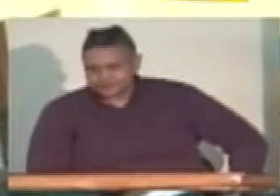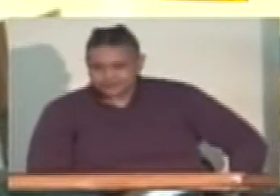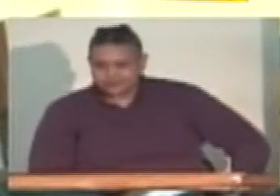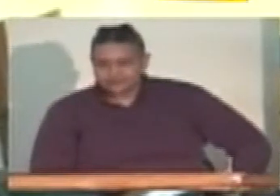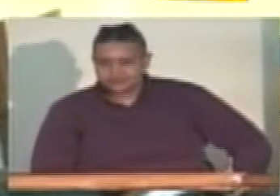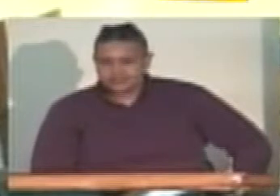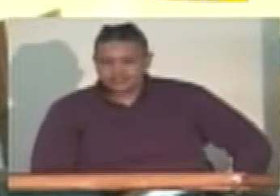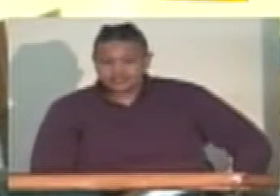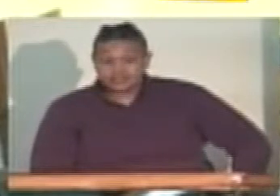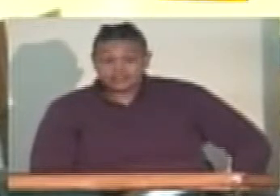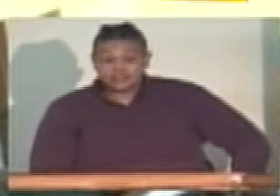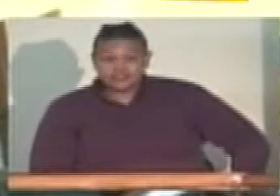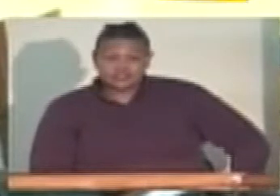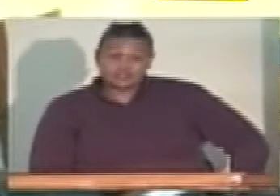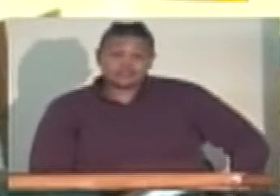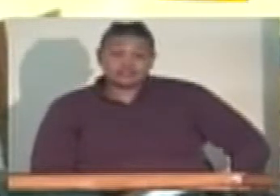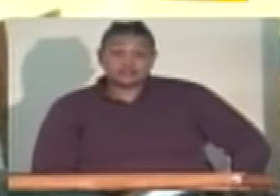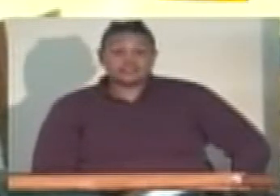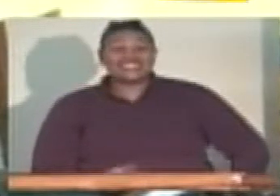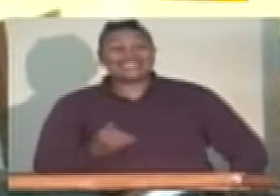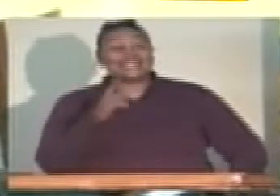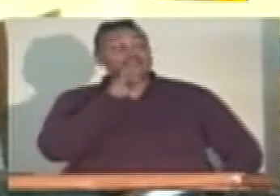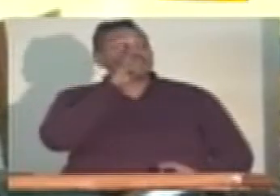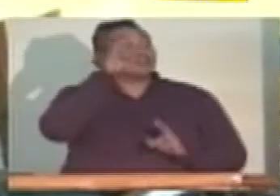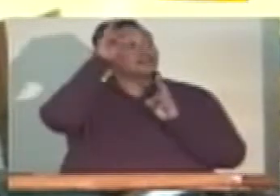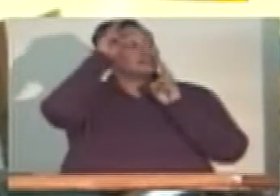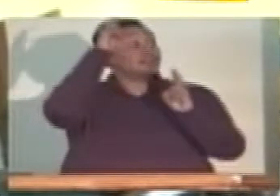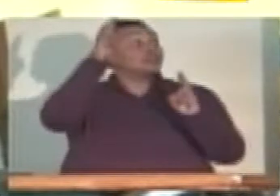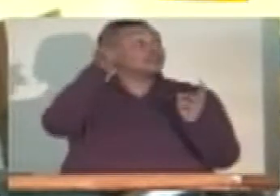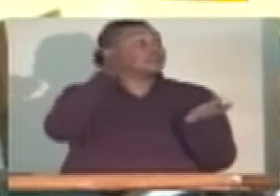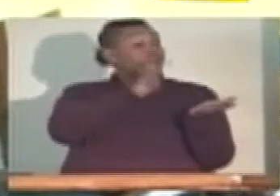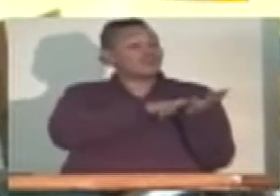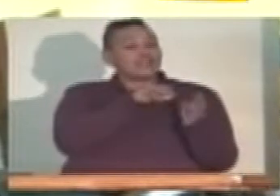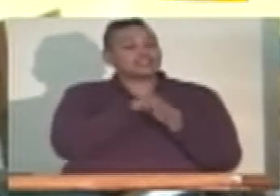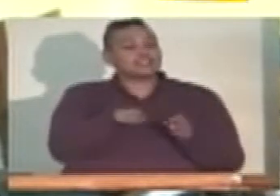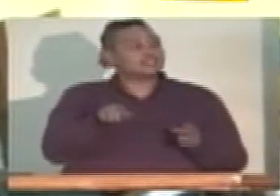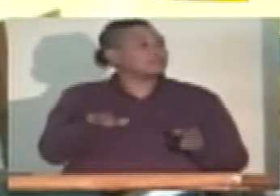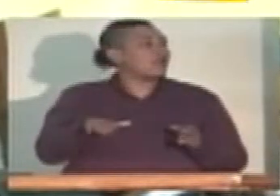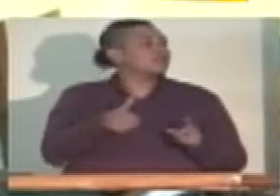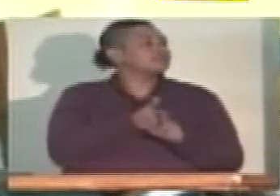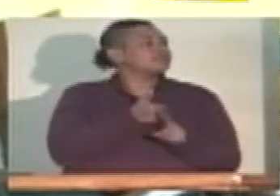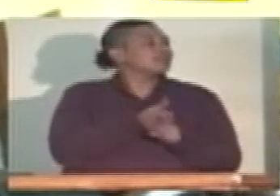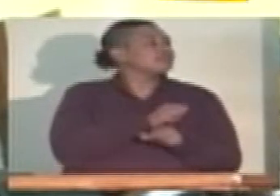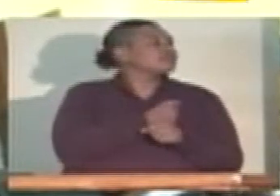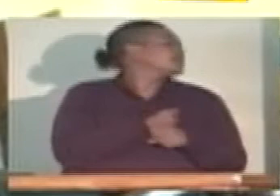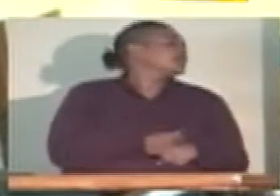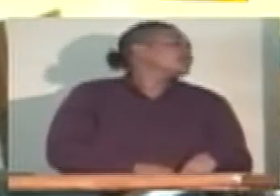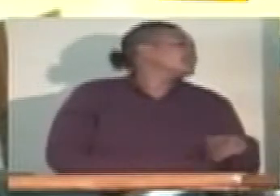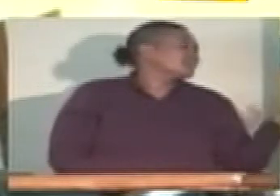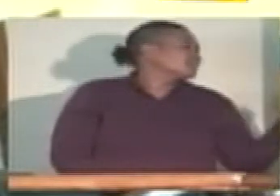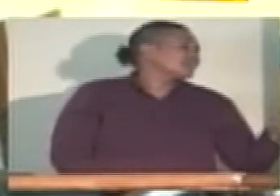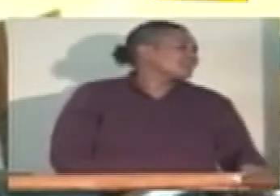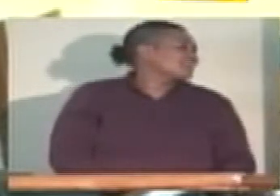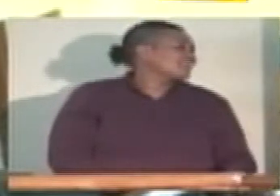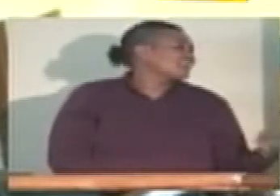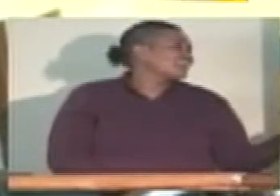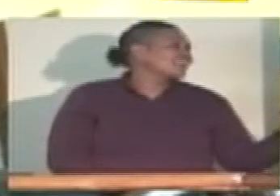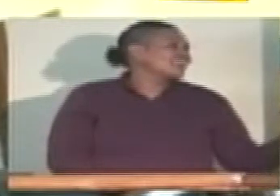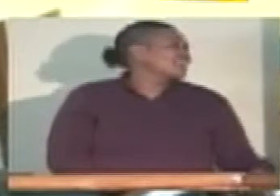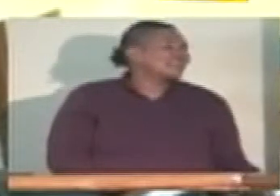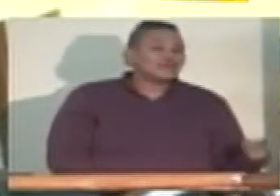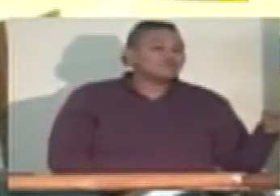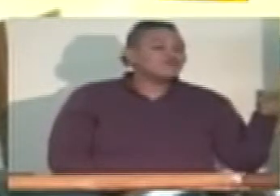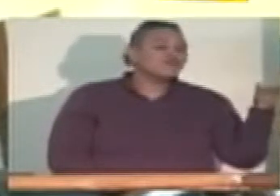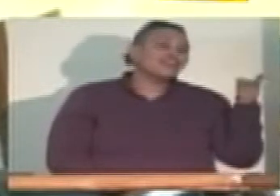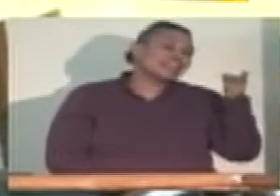Speaker, it is an honor to rise in this esteemed House to make a contribution in the sectoral debate on